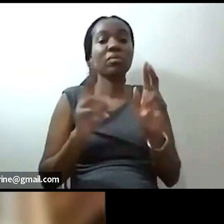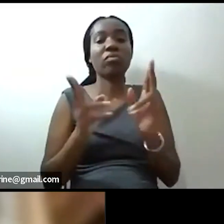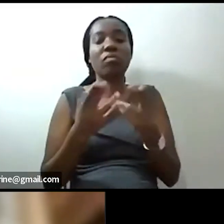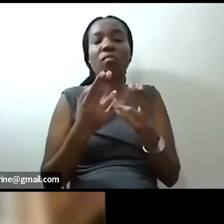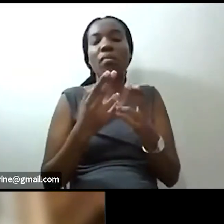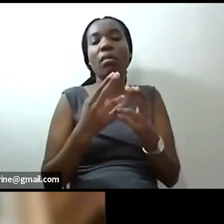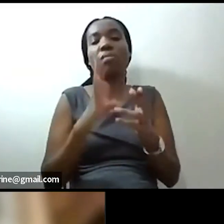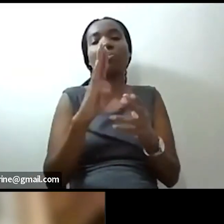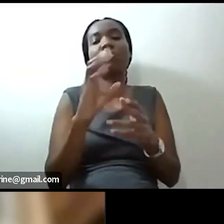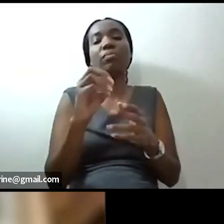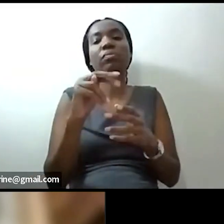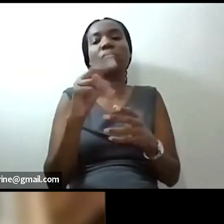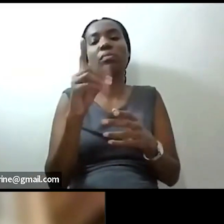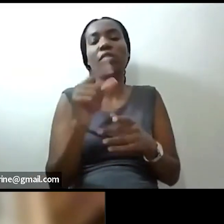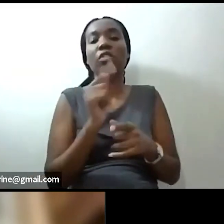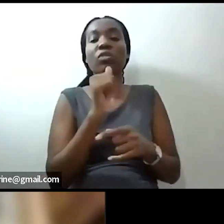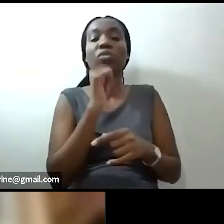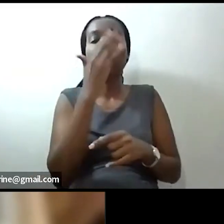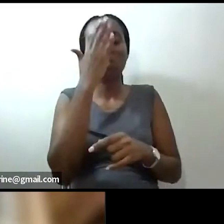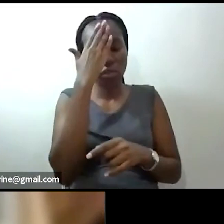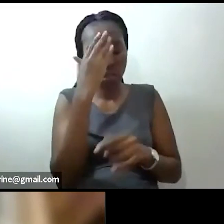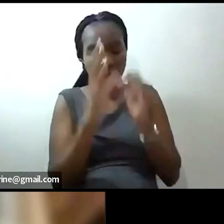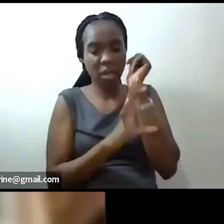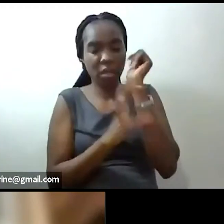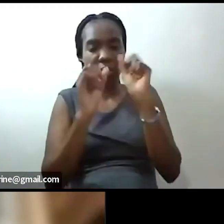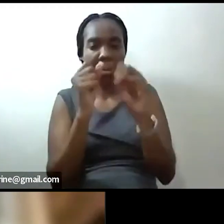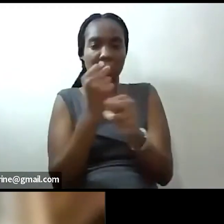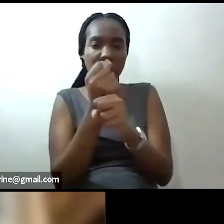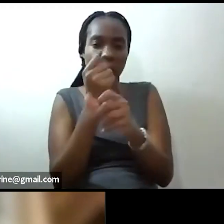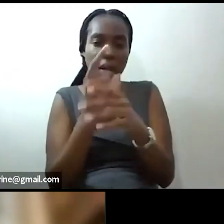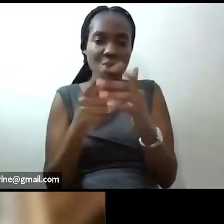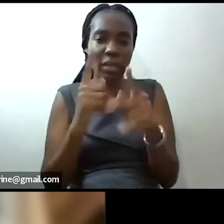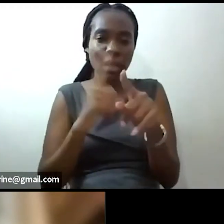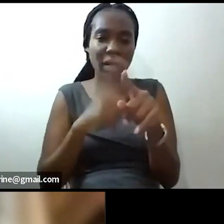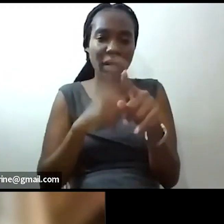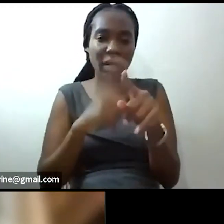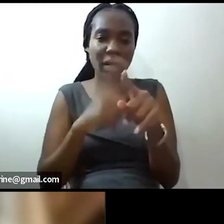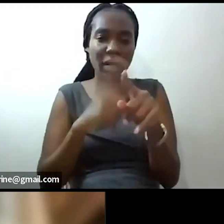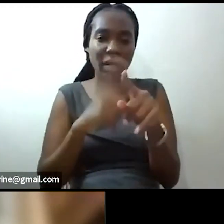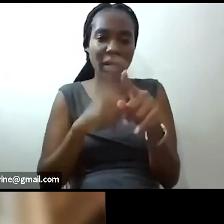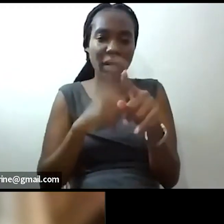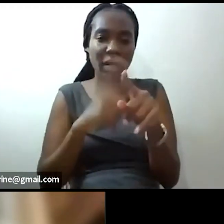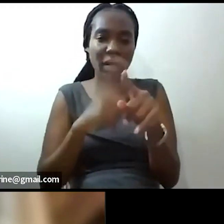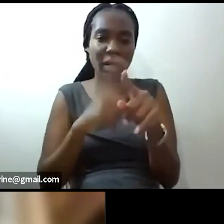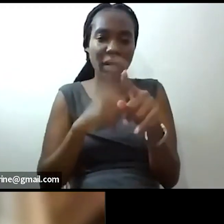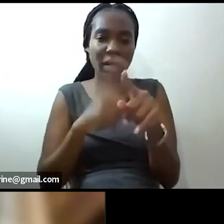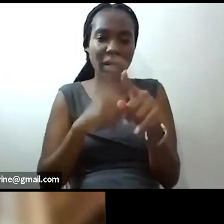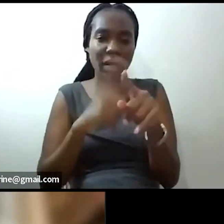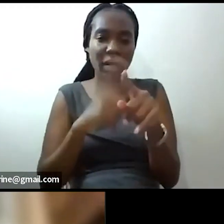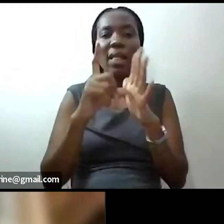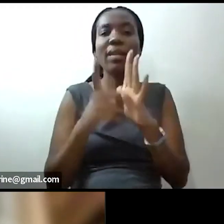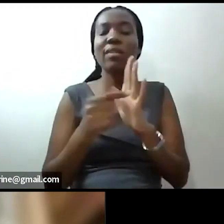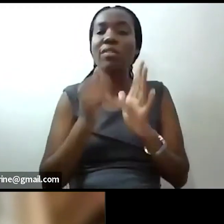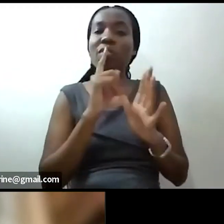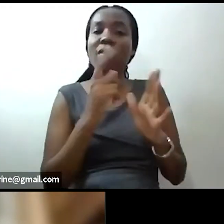originally when the country just got independence. This is something that started later. So we would have to, maybe if they